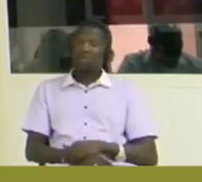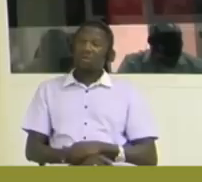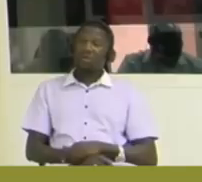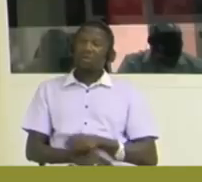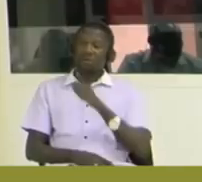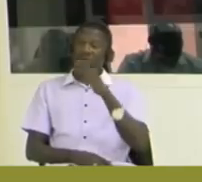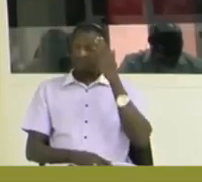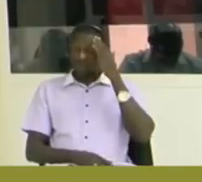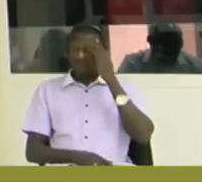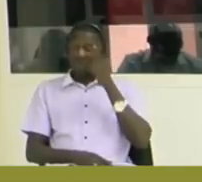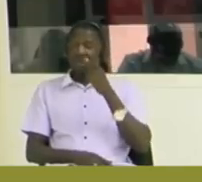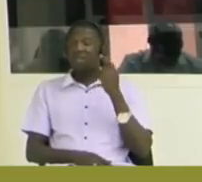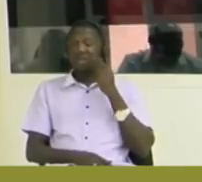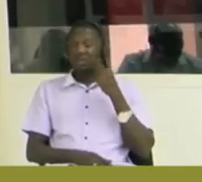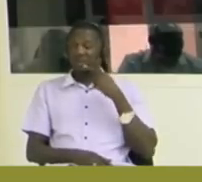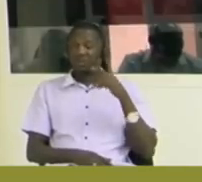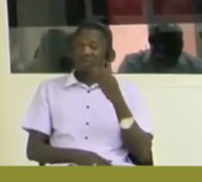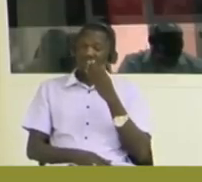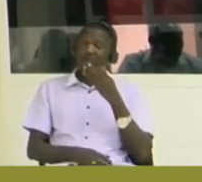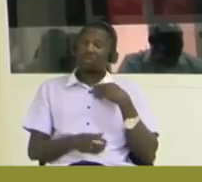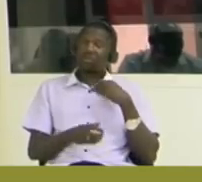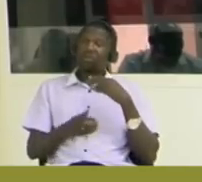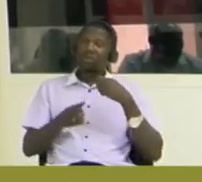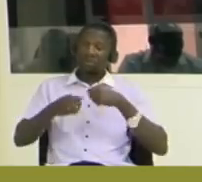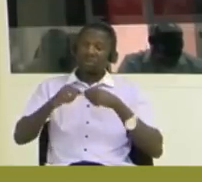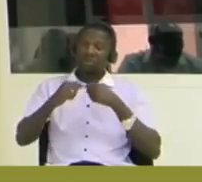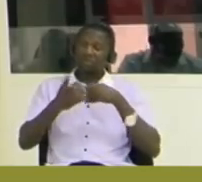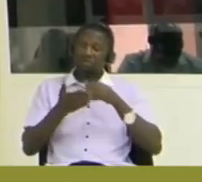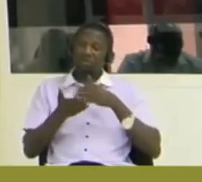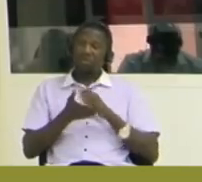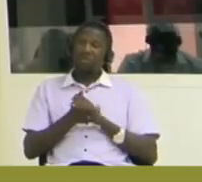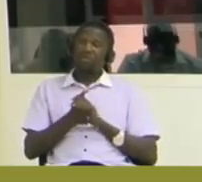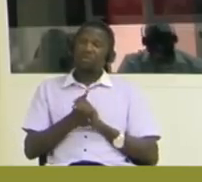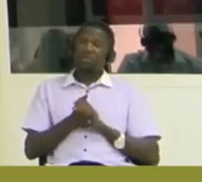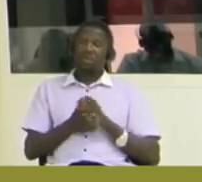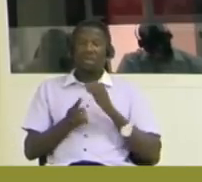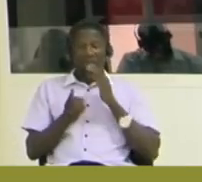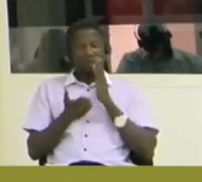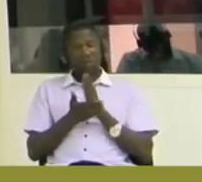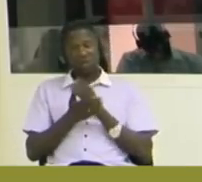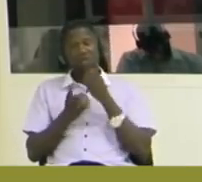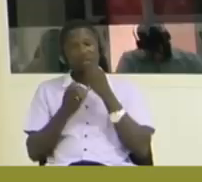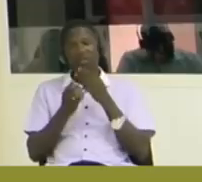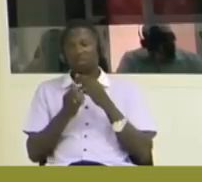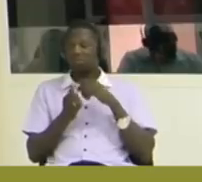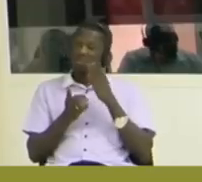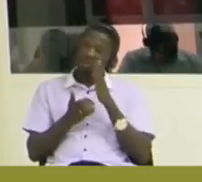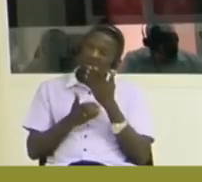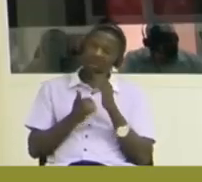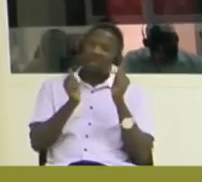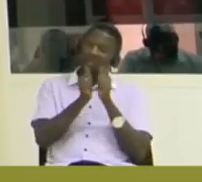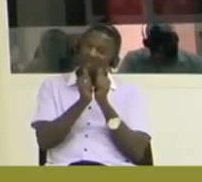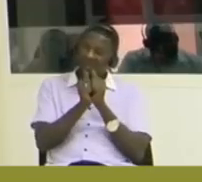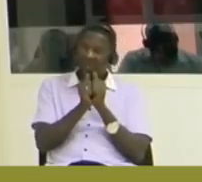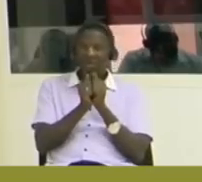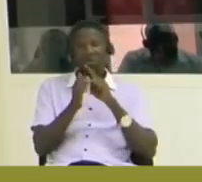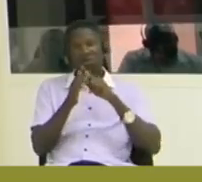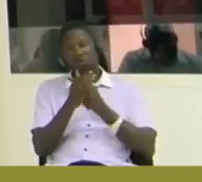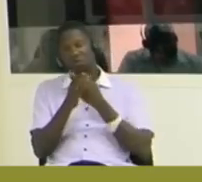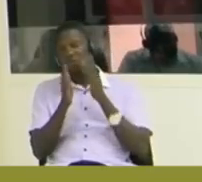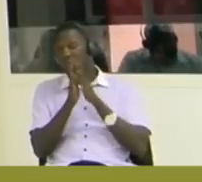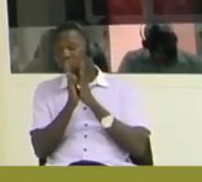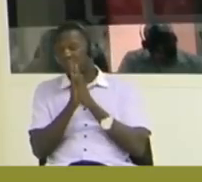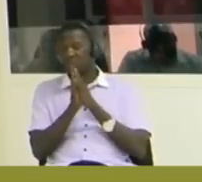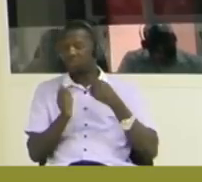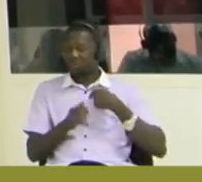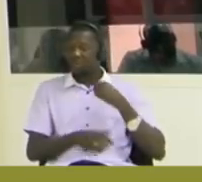The weekend, Saturday, Sunday. So the following day, being on a weekend, whether it was Saturday or Sunday, I know